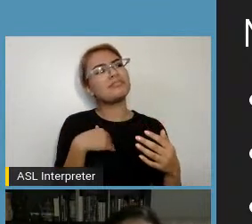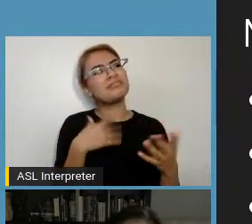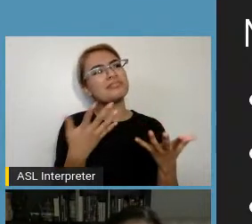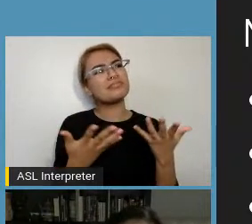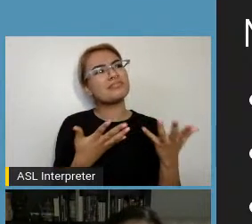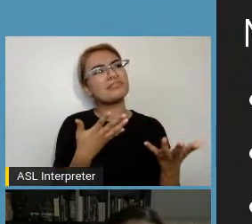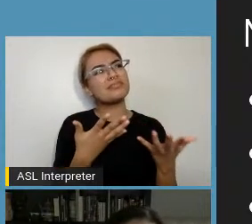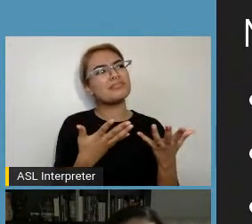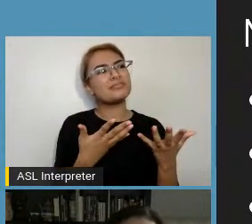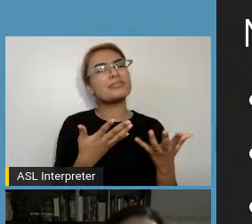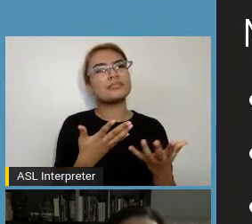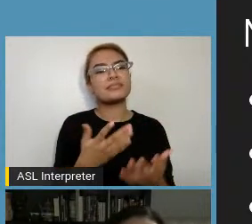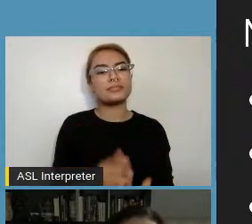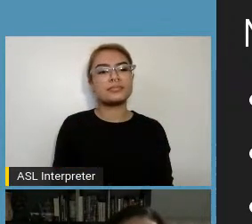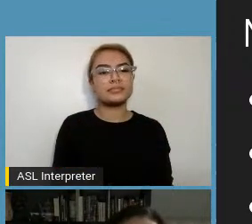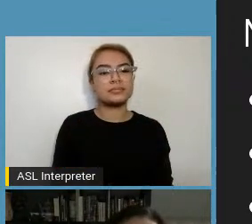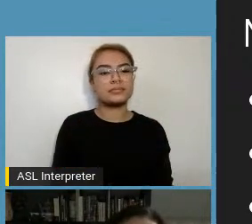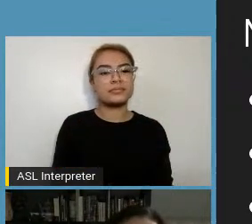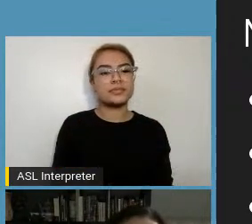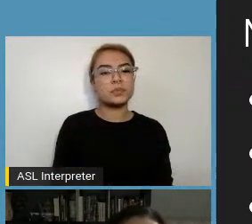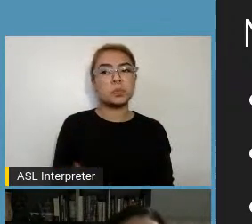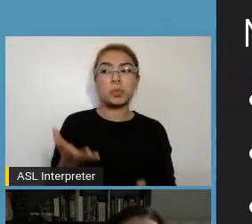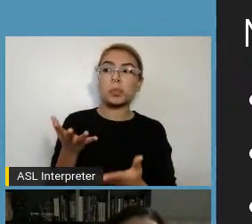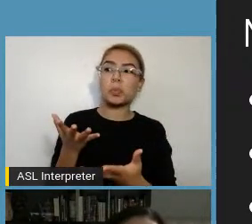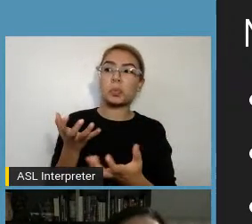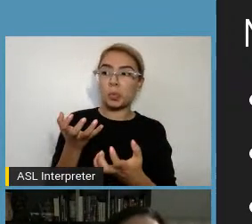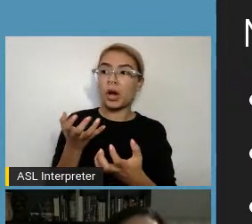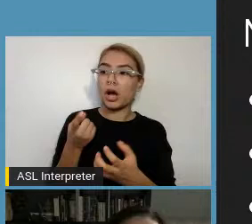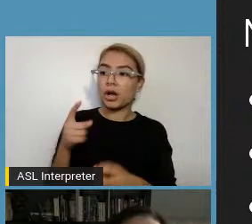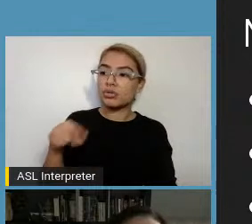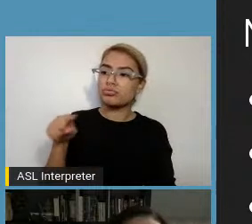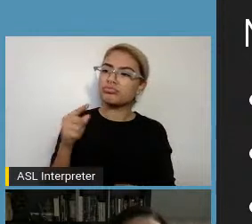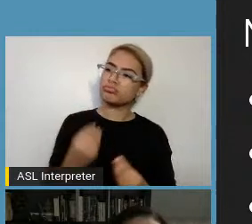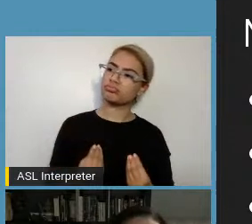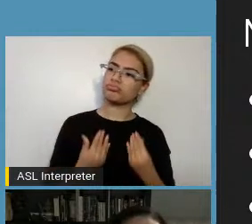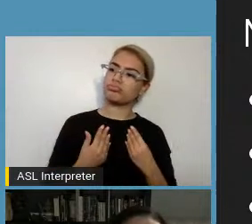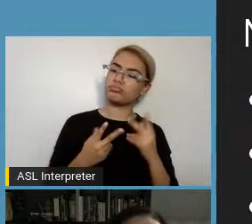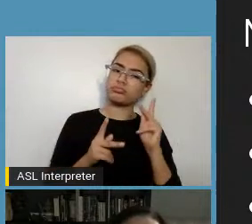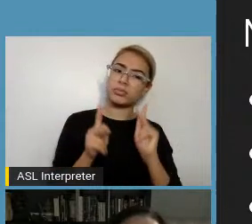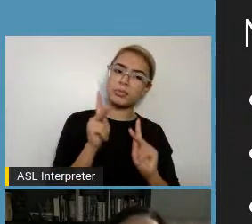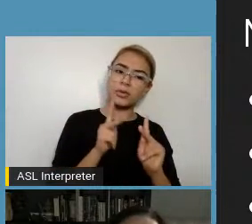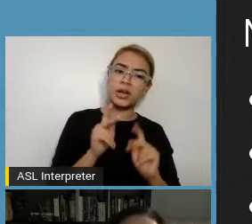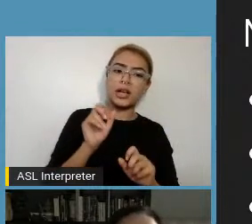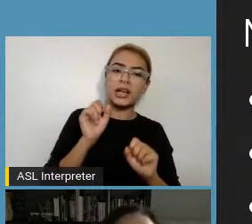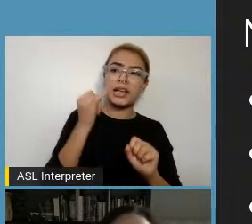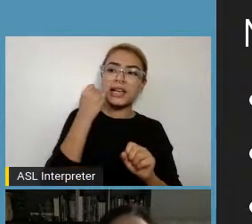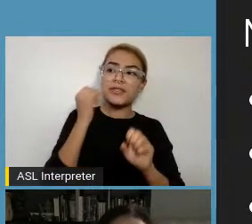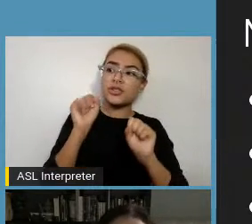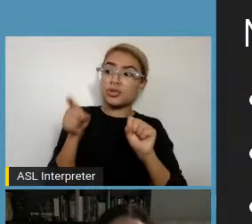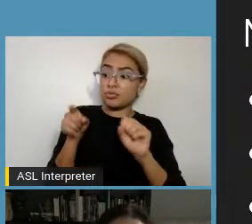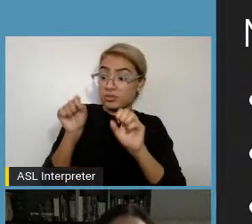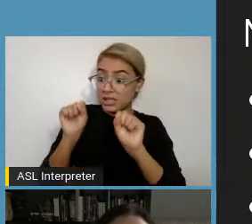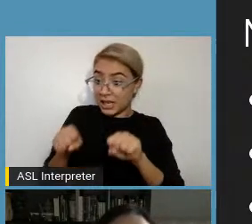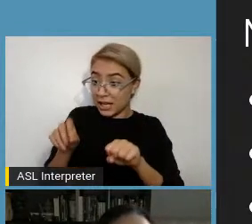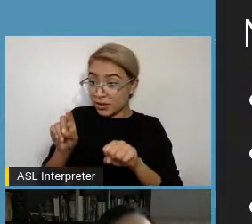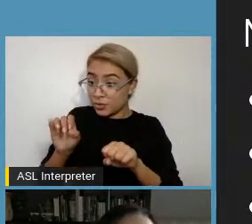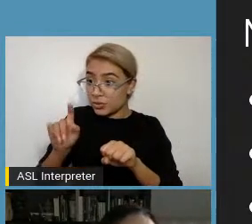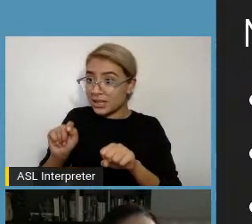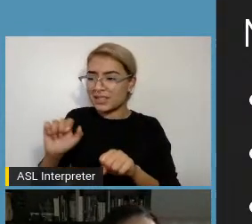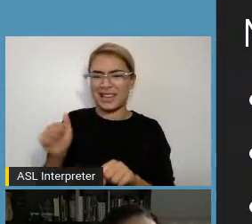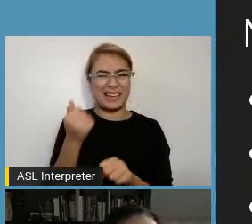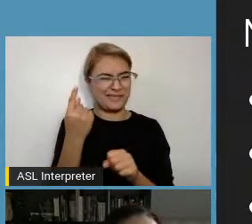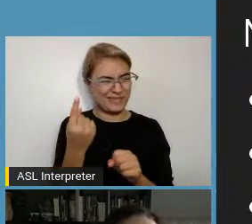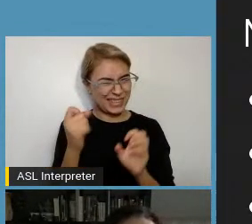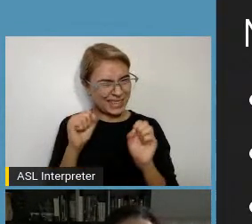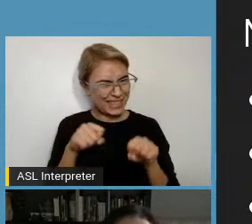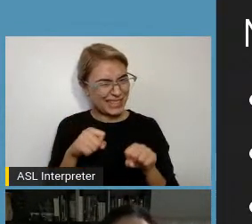they were like, we just basically want you to inspire people that they can, if you can, it was basically, if you can do it, anybody can do it. And it